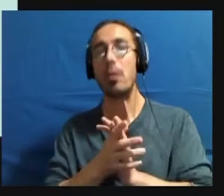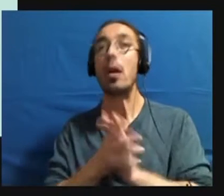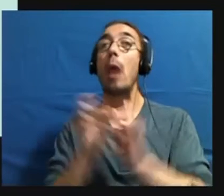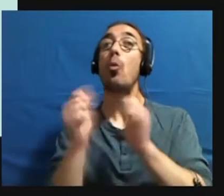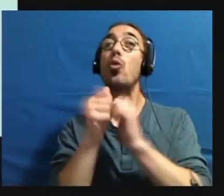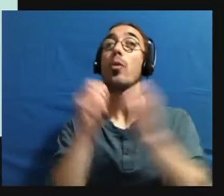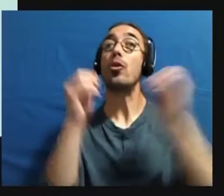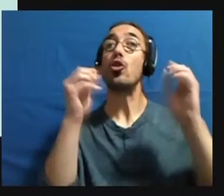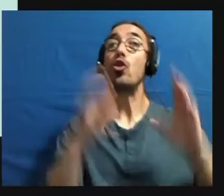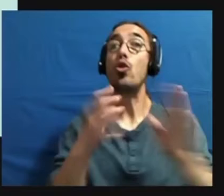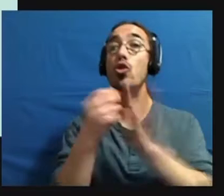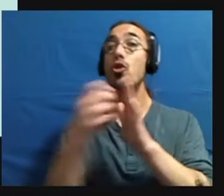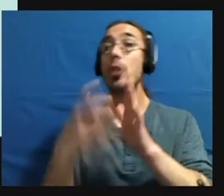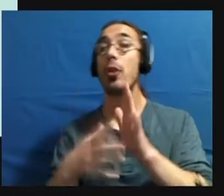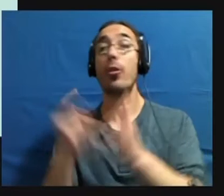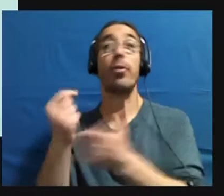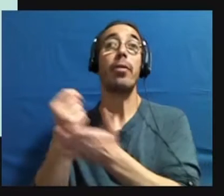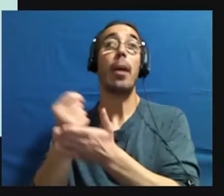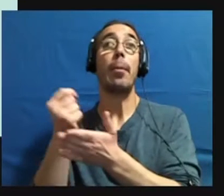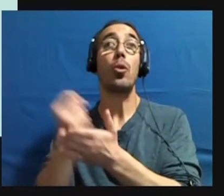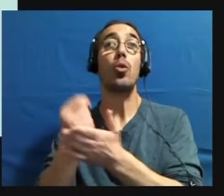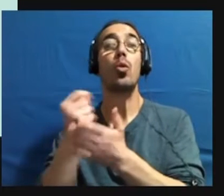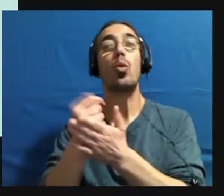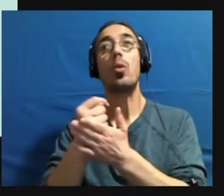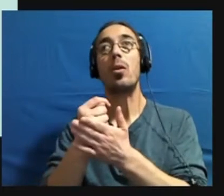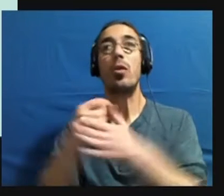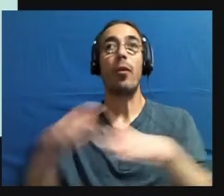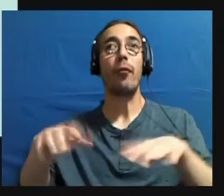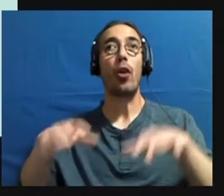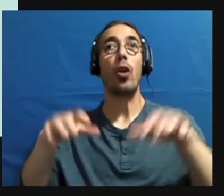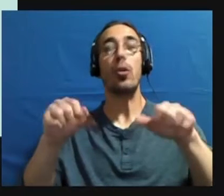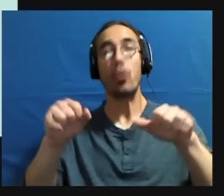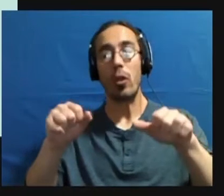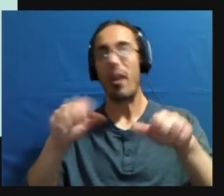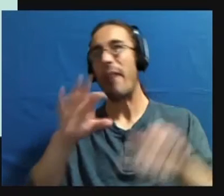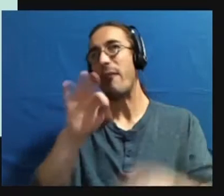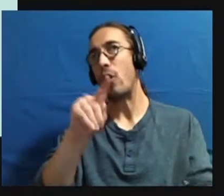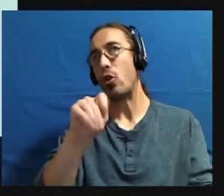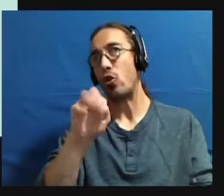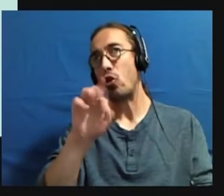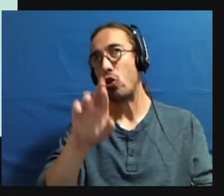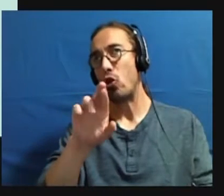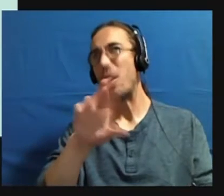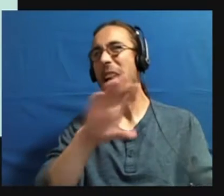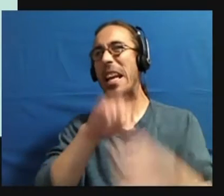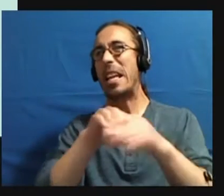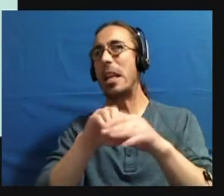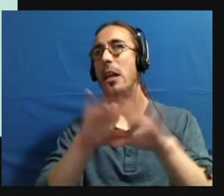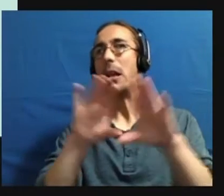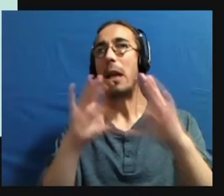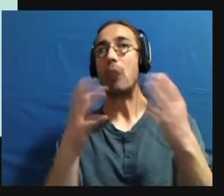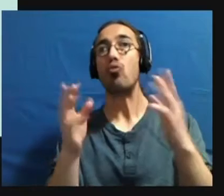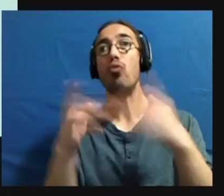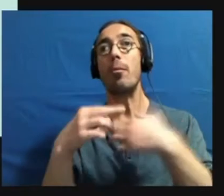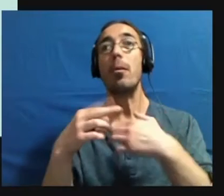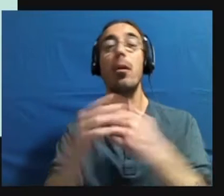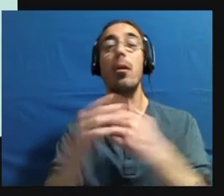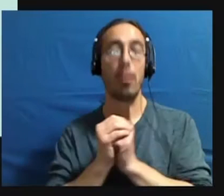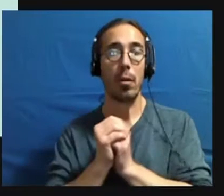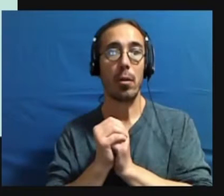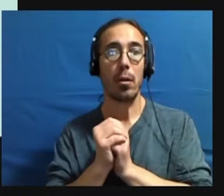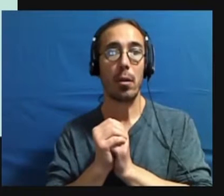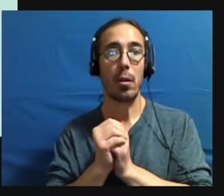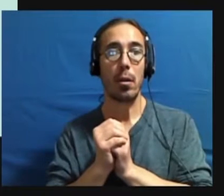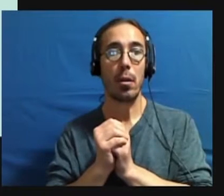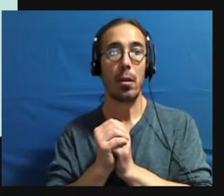students, and therapists to foster authentic inclusion of autistic students in classrooms. But by night, I